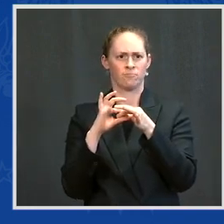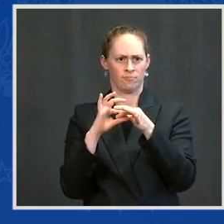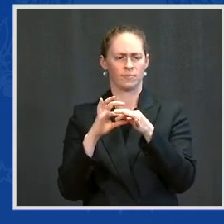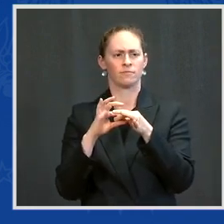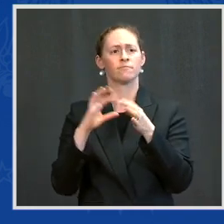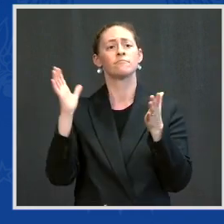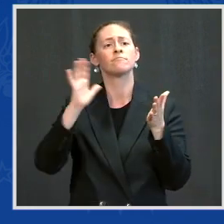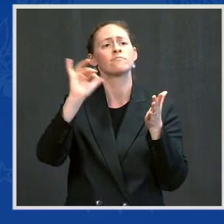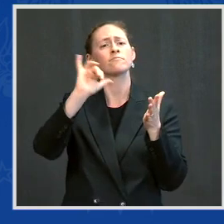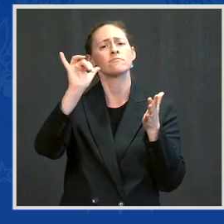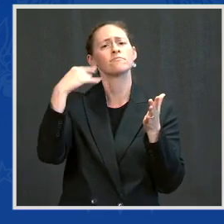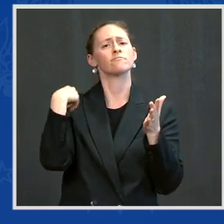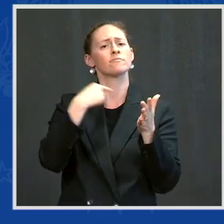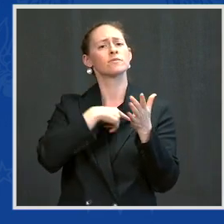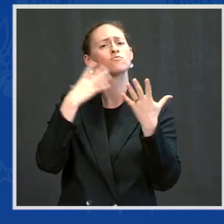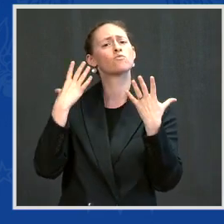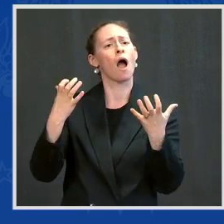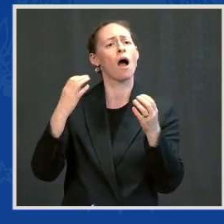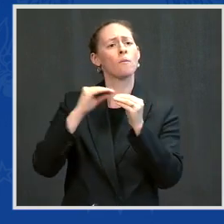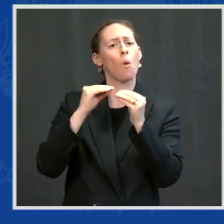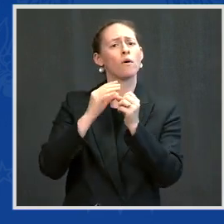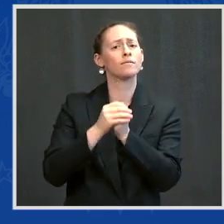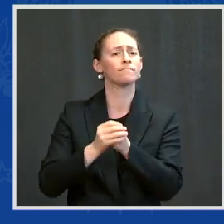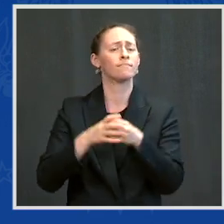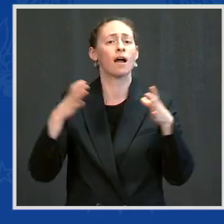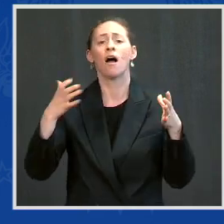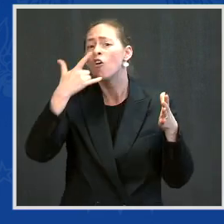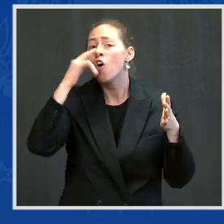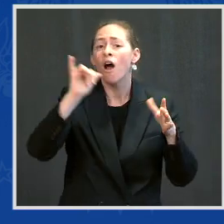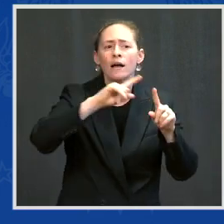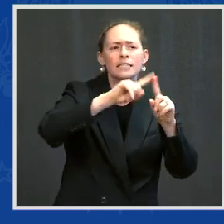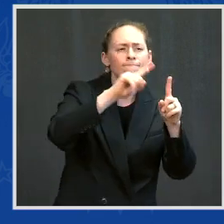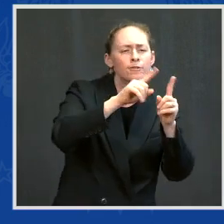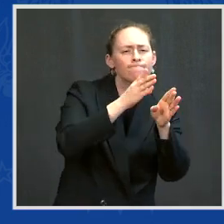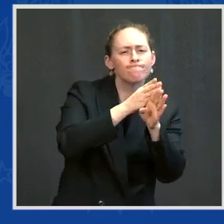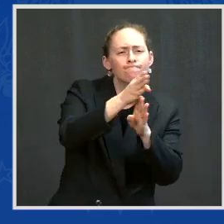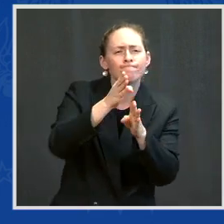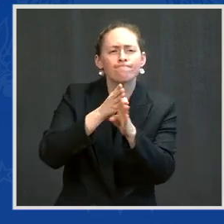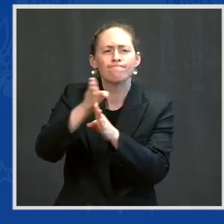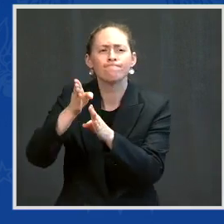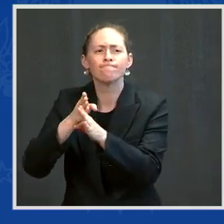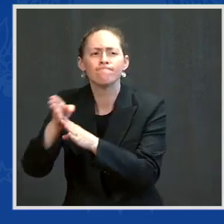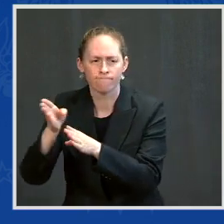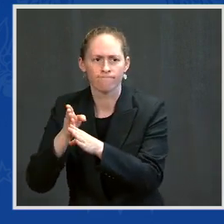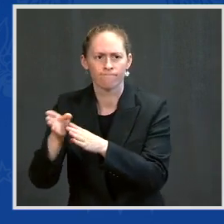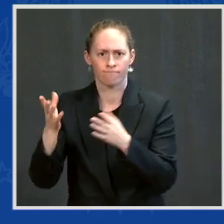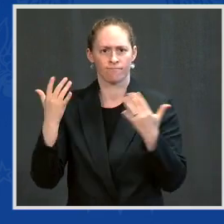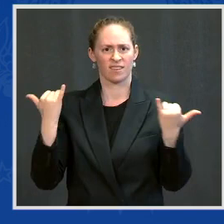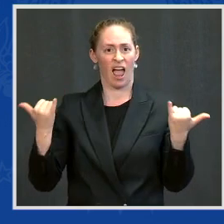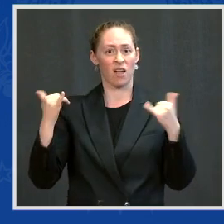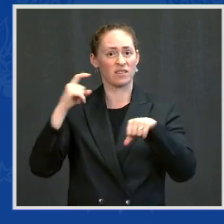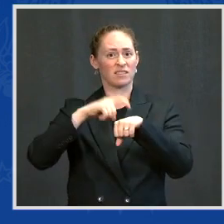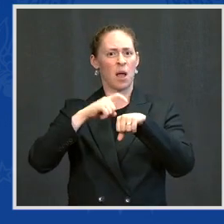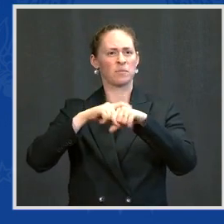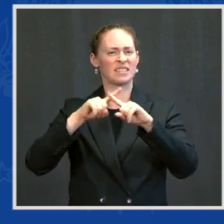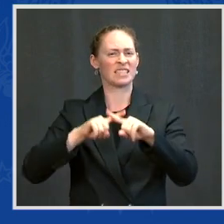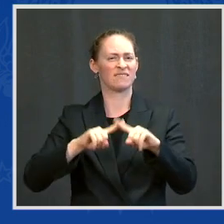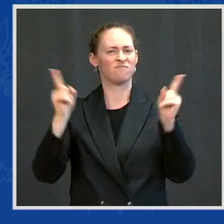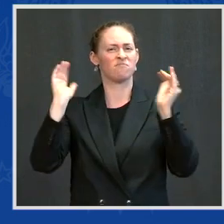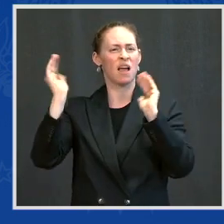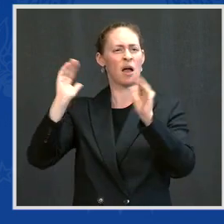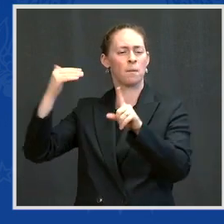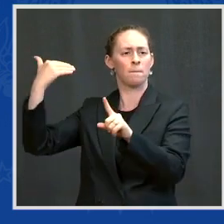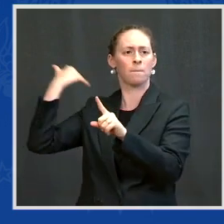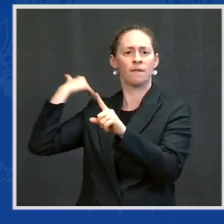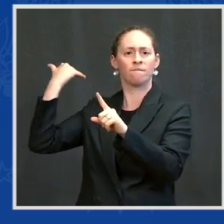in new emerging areas that are relevant for the changing times and landscape. First, to surmount COVID-19, our